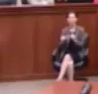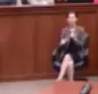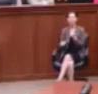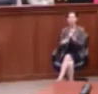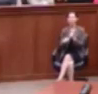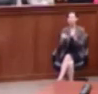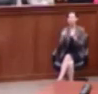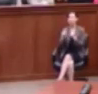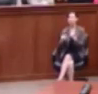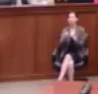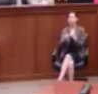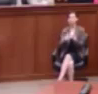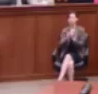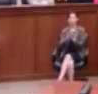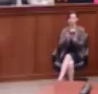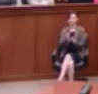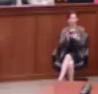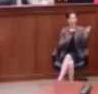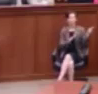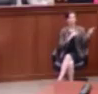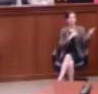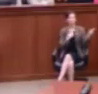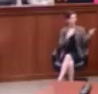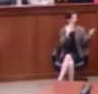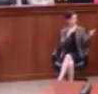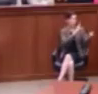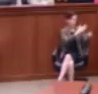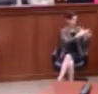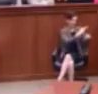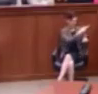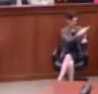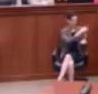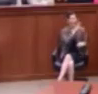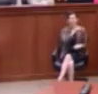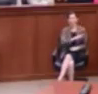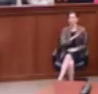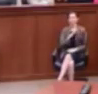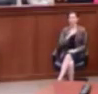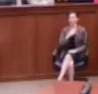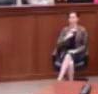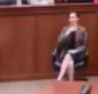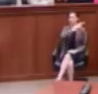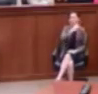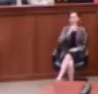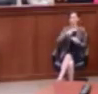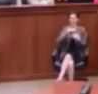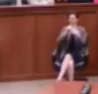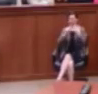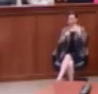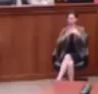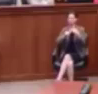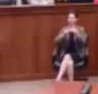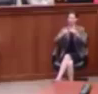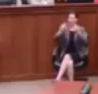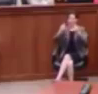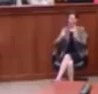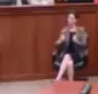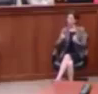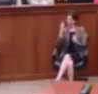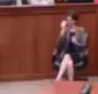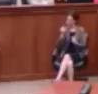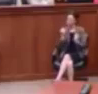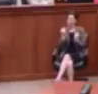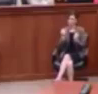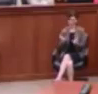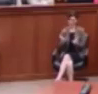This board member, which I'm sorry I don't know your name, did talk about all the issues, and there are a lot of issues.